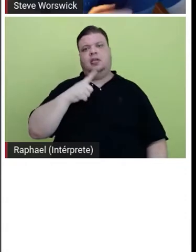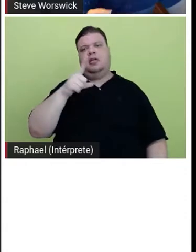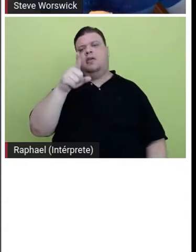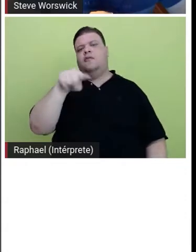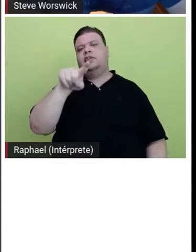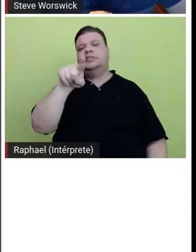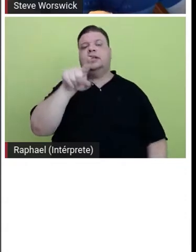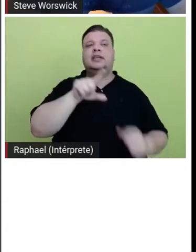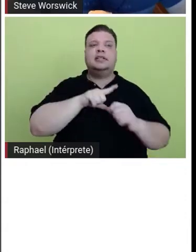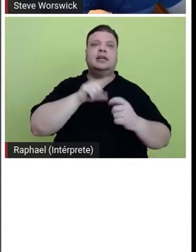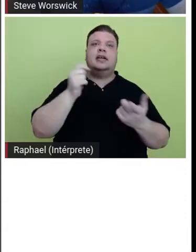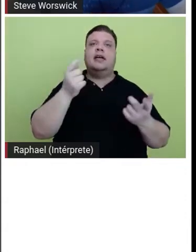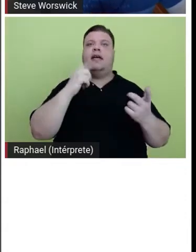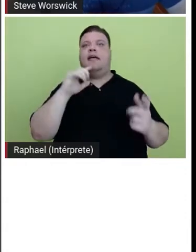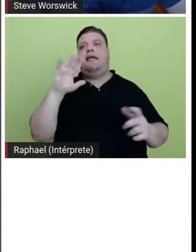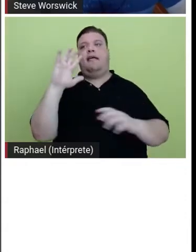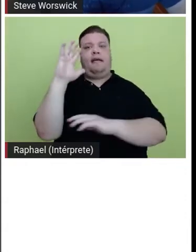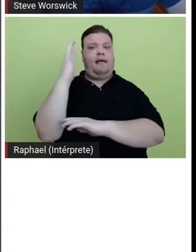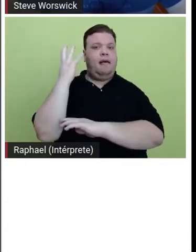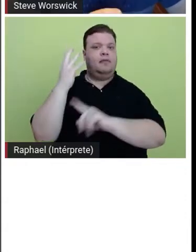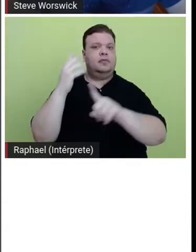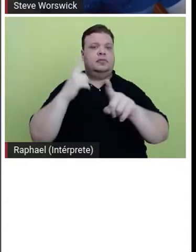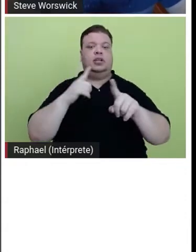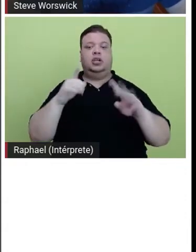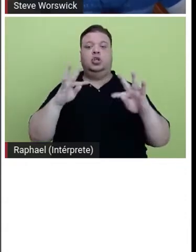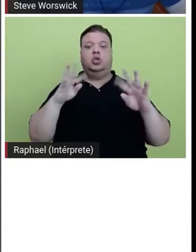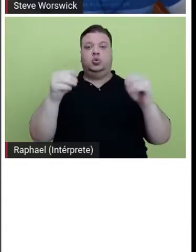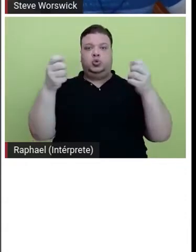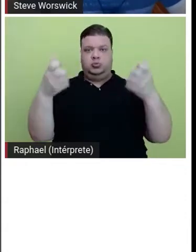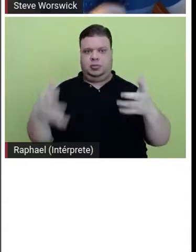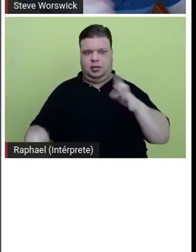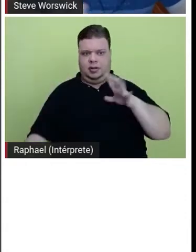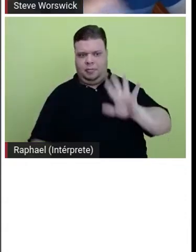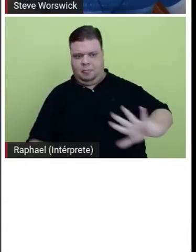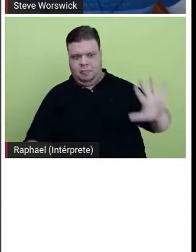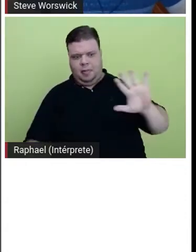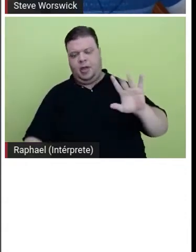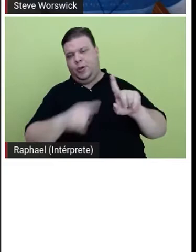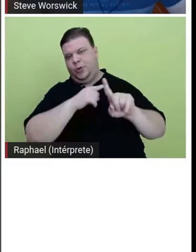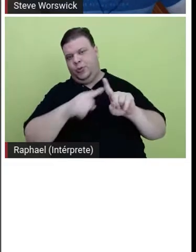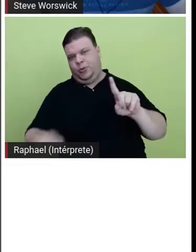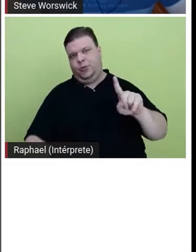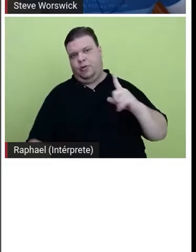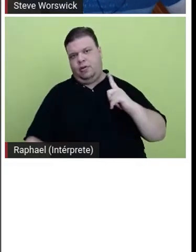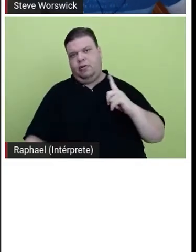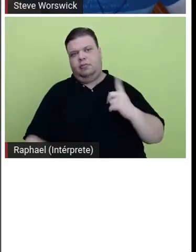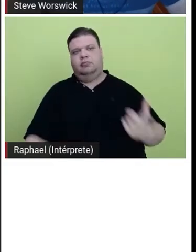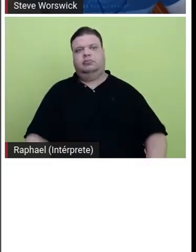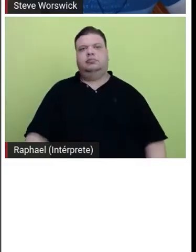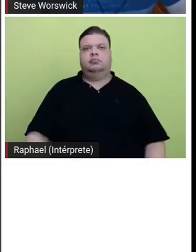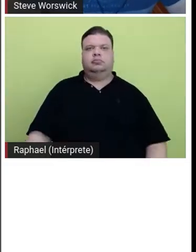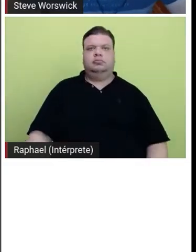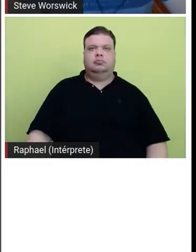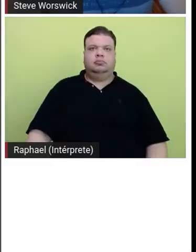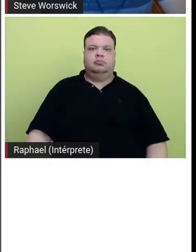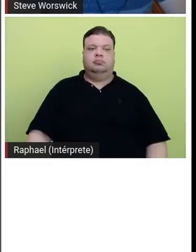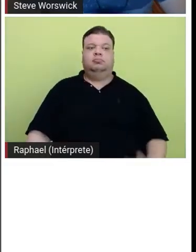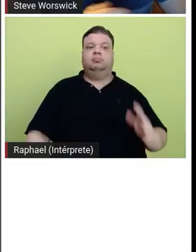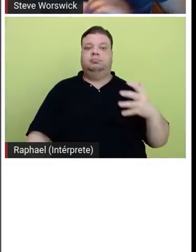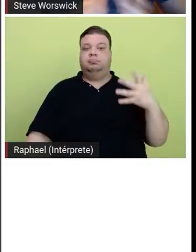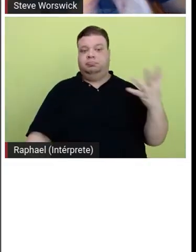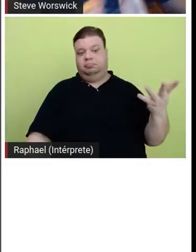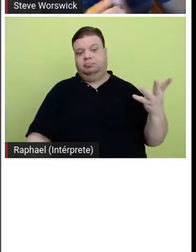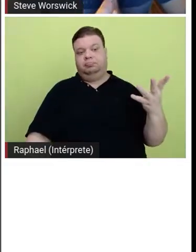is like a tree is 6, so maybe a strawberry might be 1, or the moon is probably 15 or something like that. So